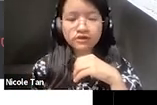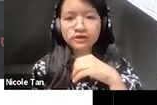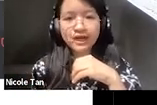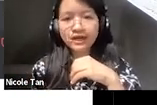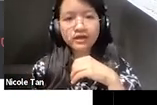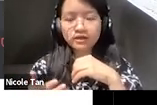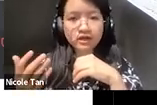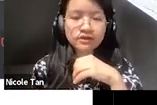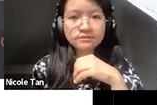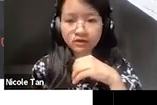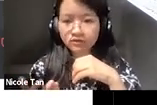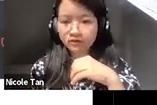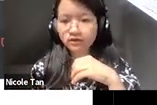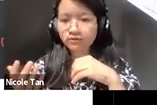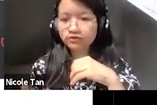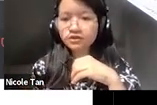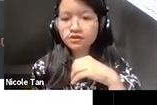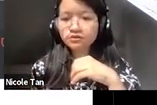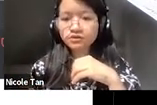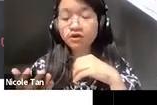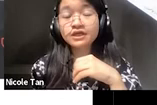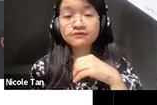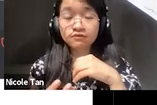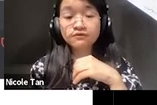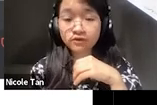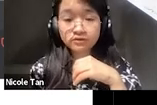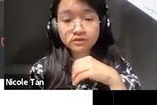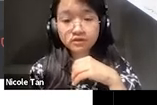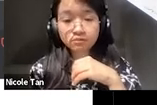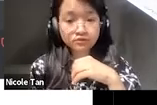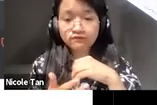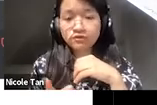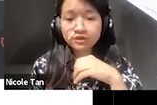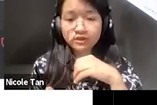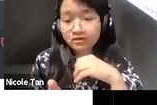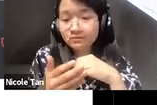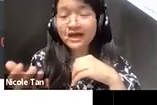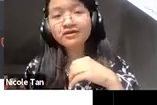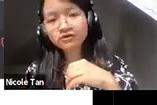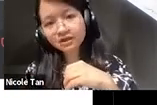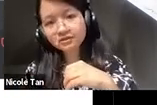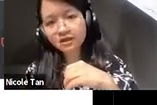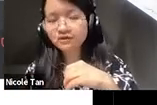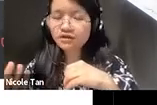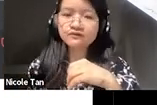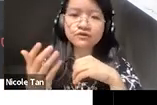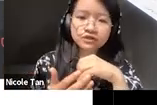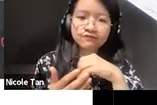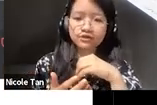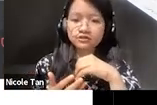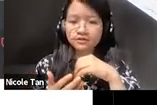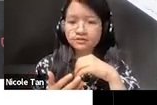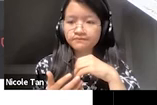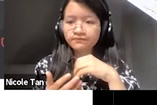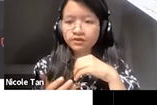participants generally had an anything is better than nothing approach towards alt text for review photos. Most review imagery ended up lacking alt text, and this caused frustration